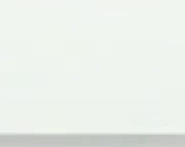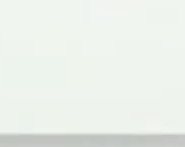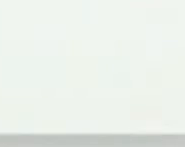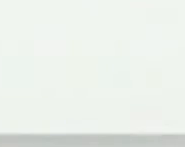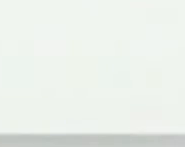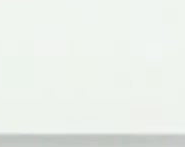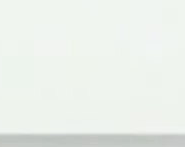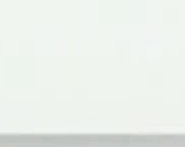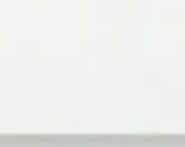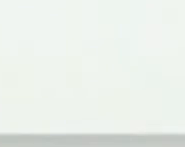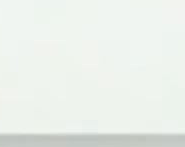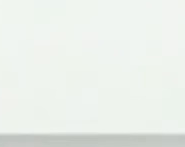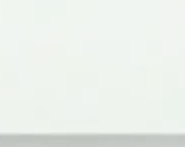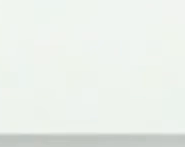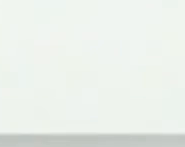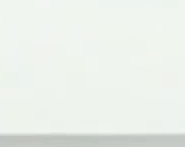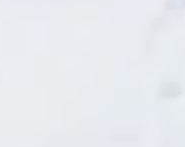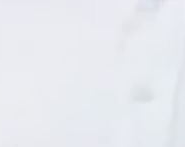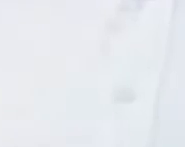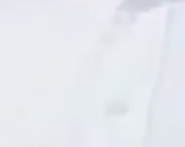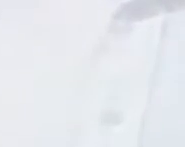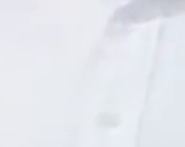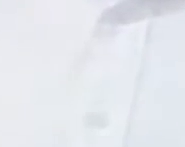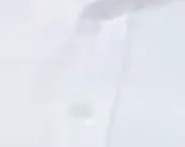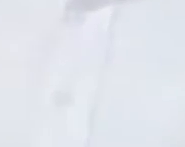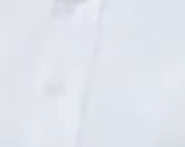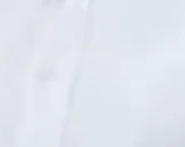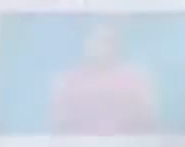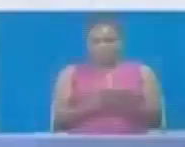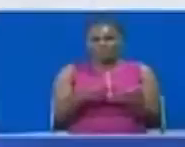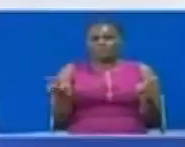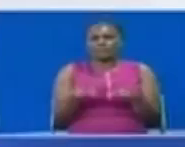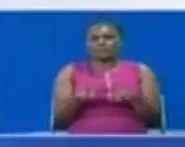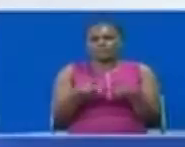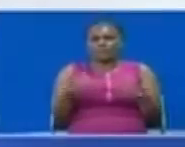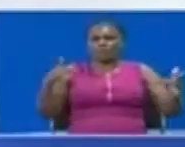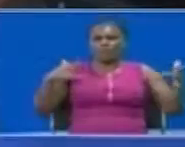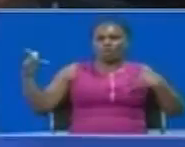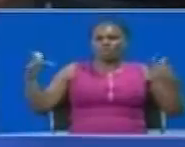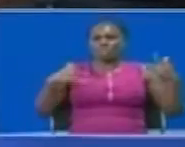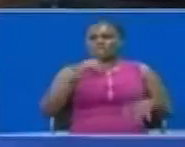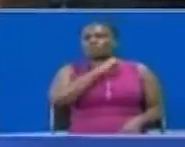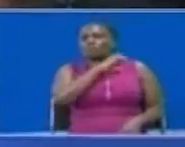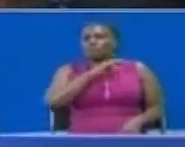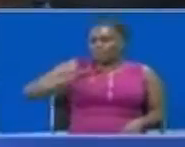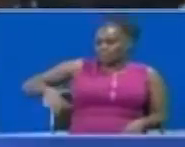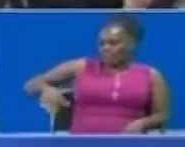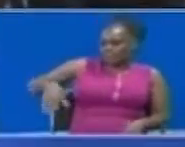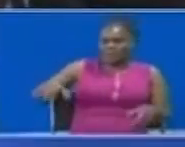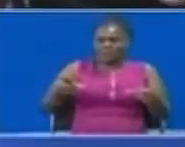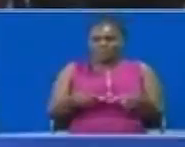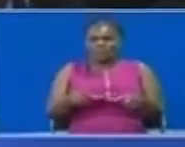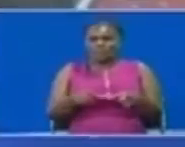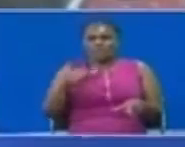procedural, legal and constitutional requirements. Yes. Kifwa had raised concerns that the delayed renewal of